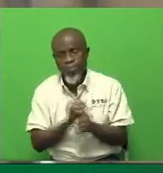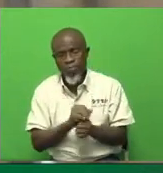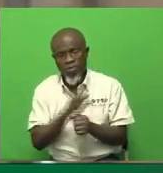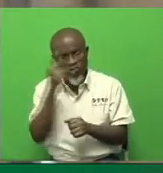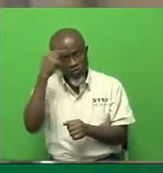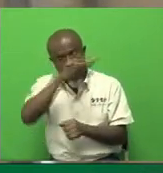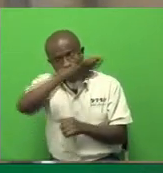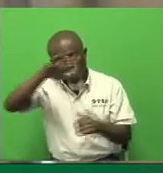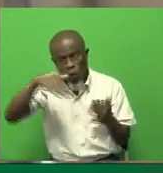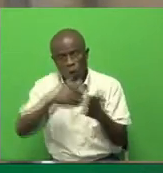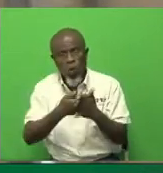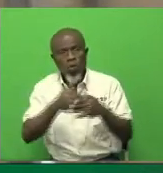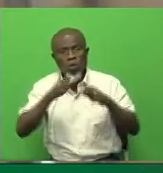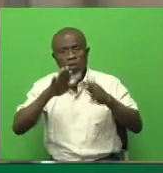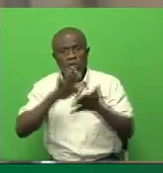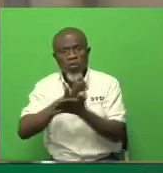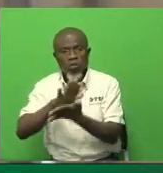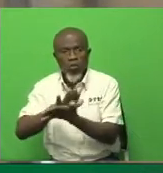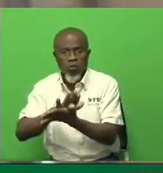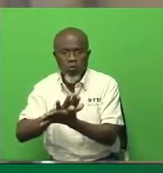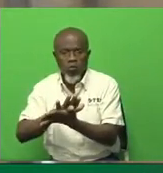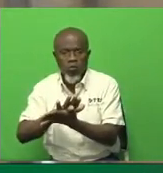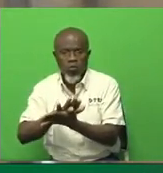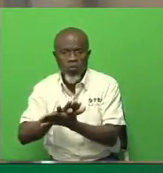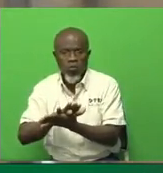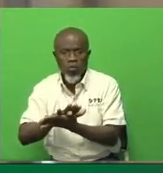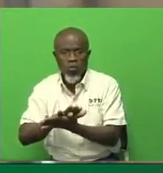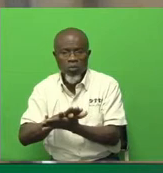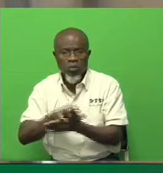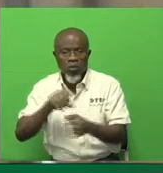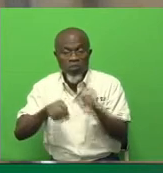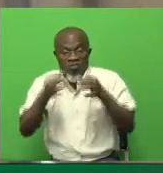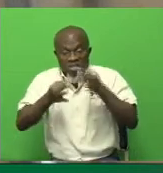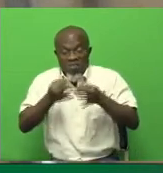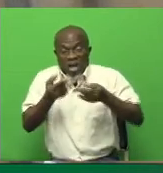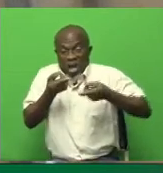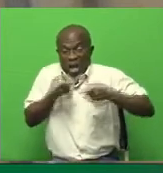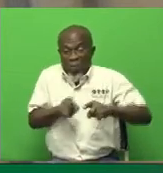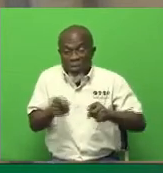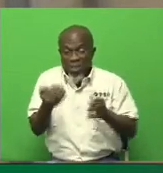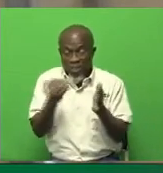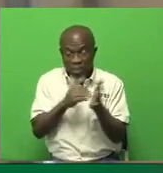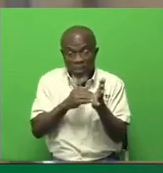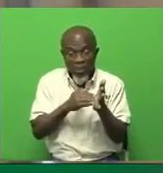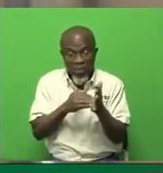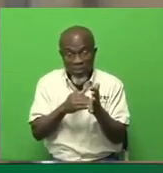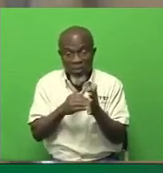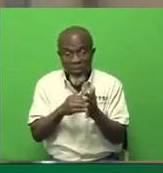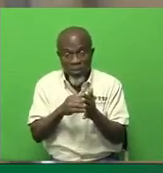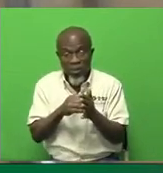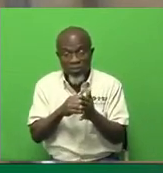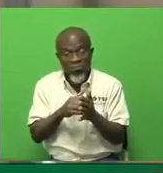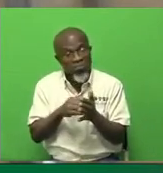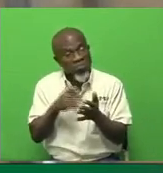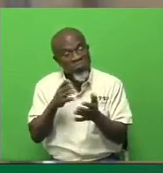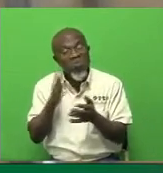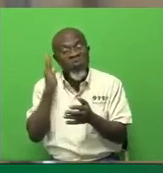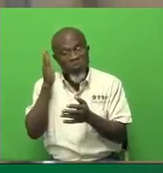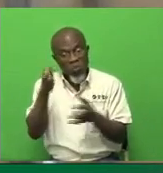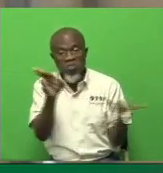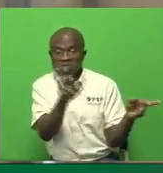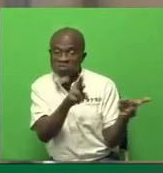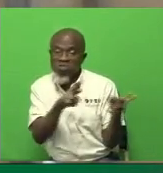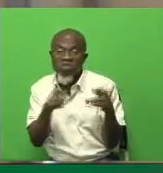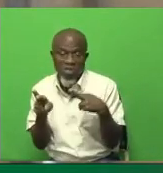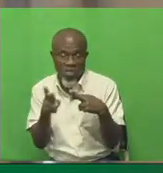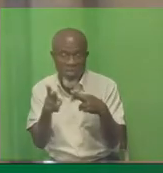their schools to ensure that in the case of any other situation like coven our